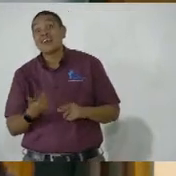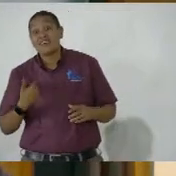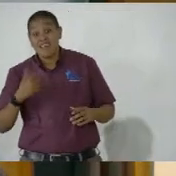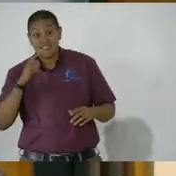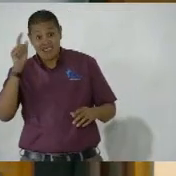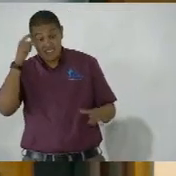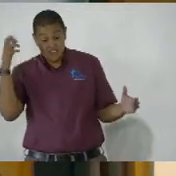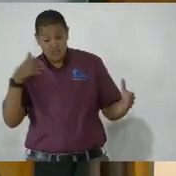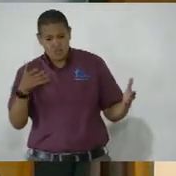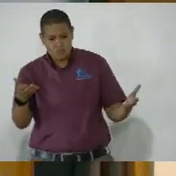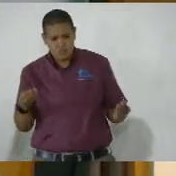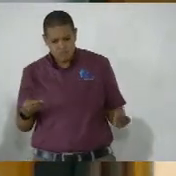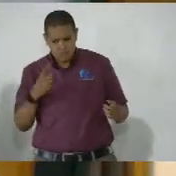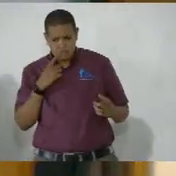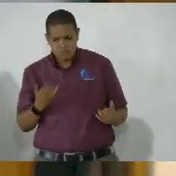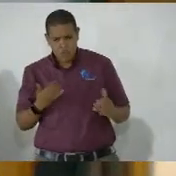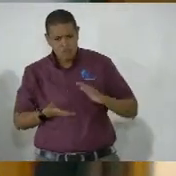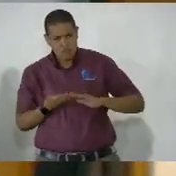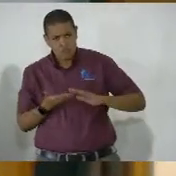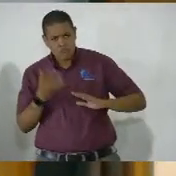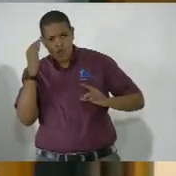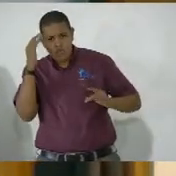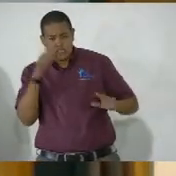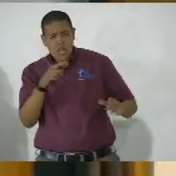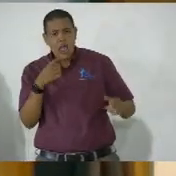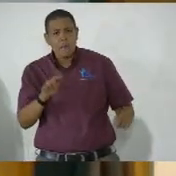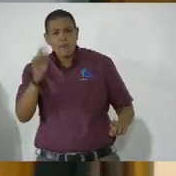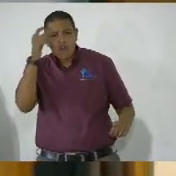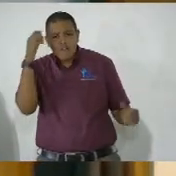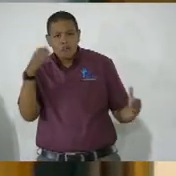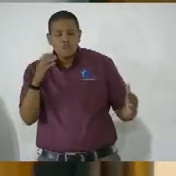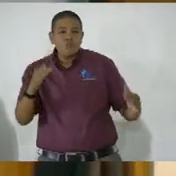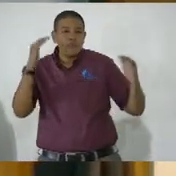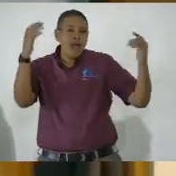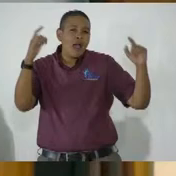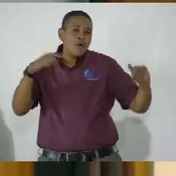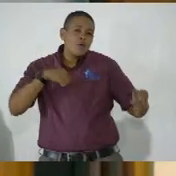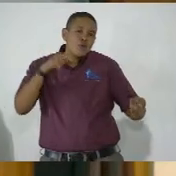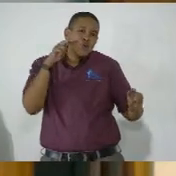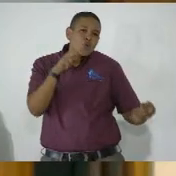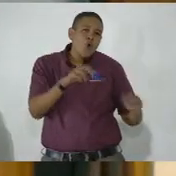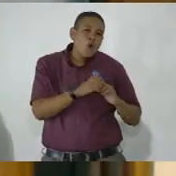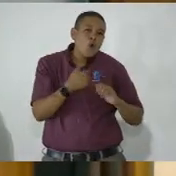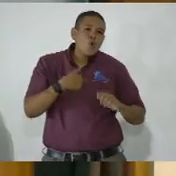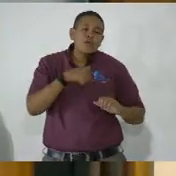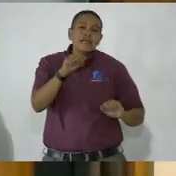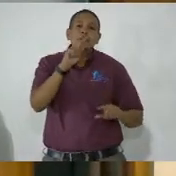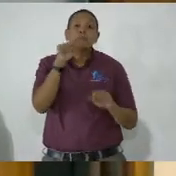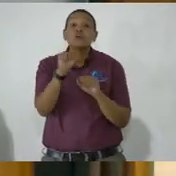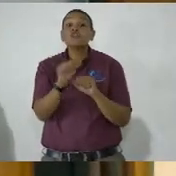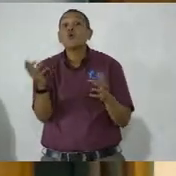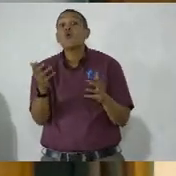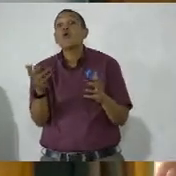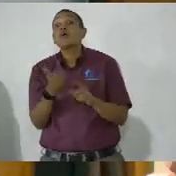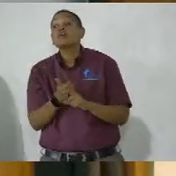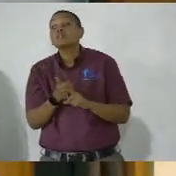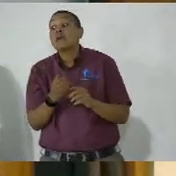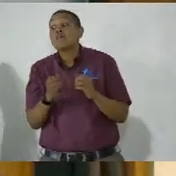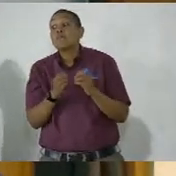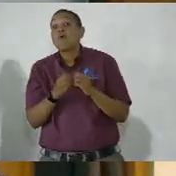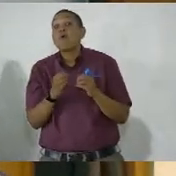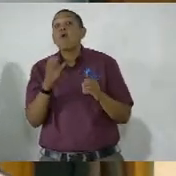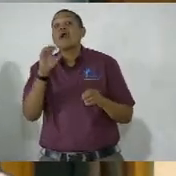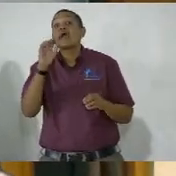cabinet submission which is under consideration by cabinet. We are looking at how we can ensure that more